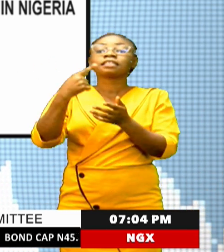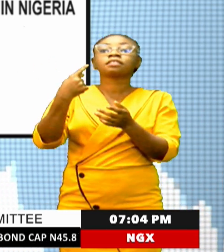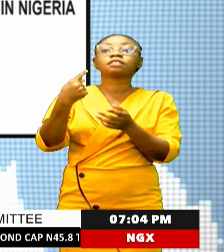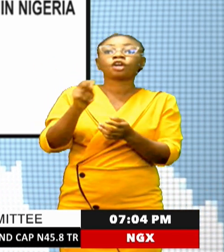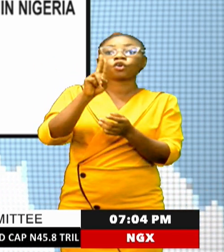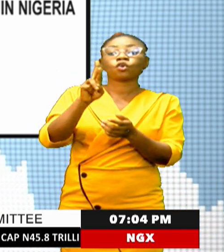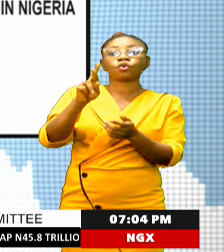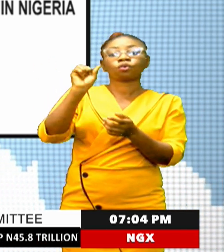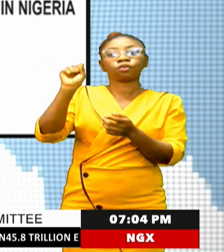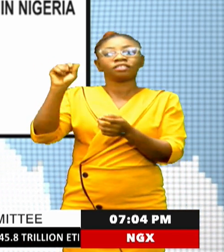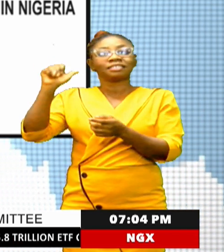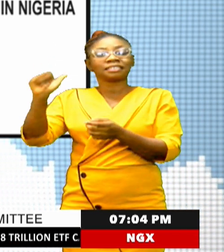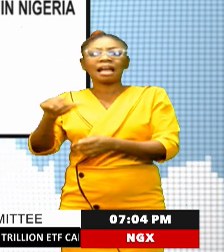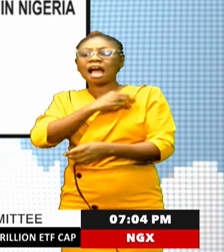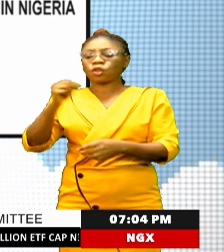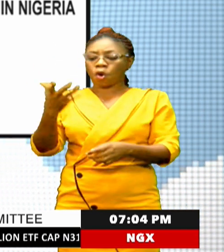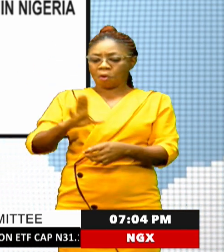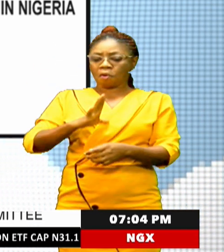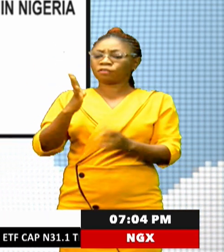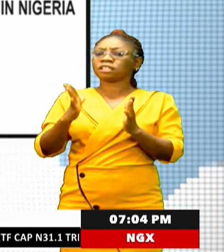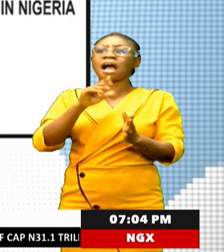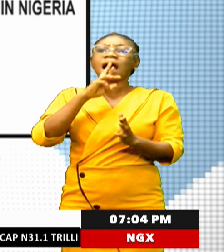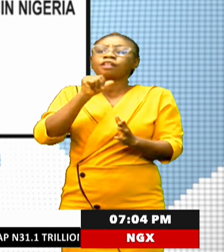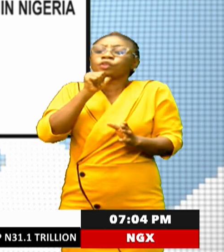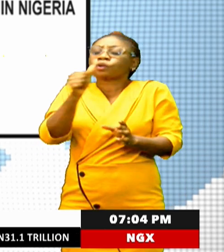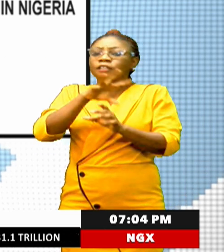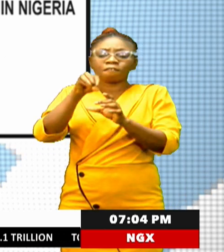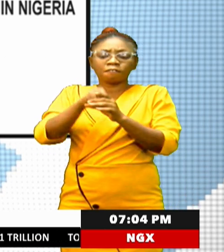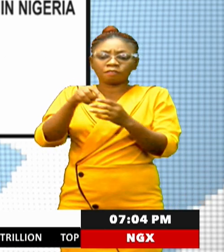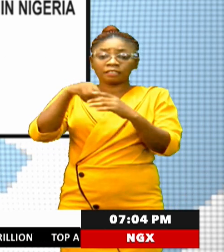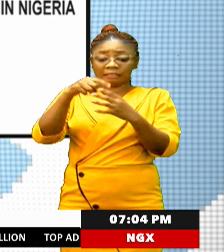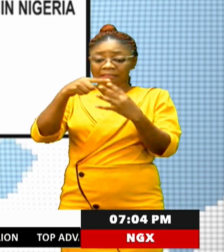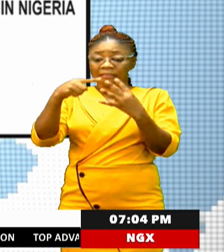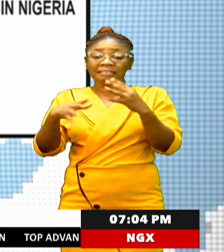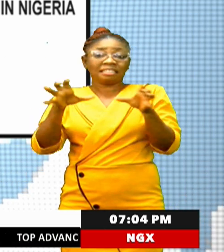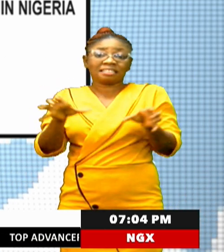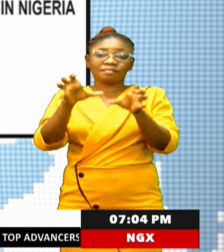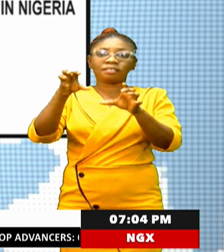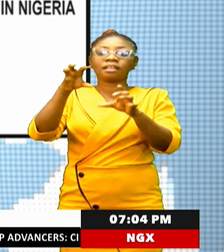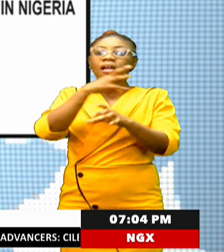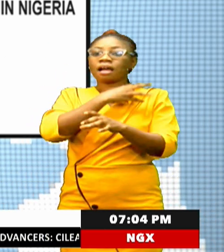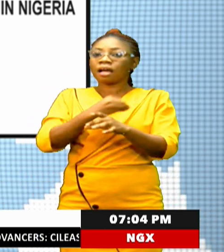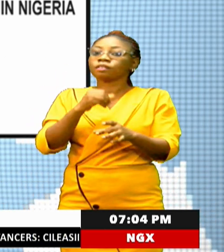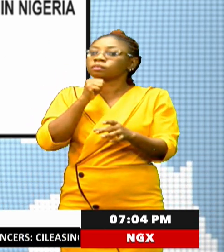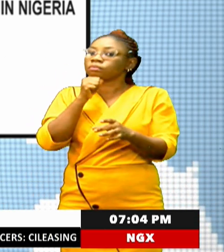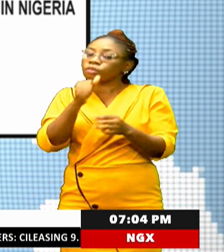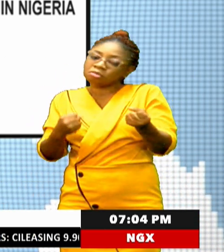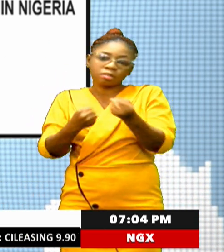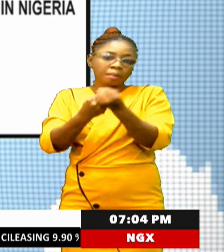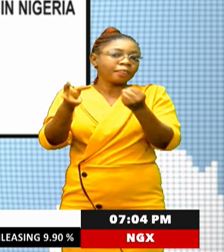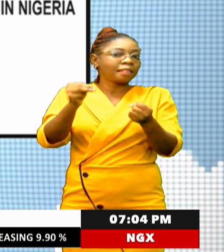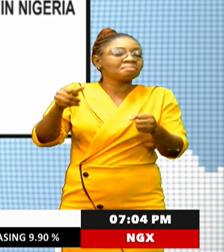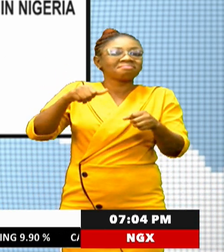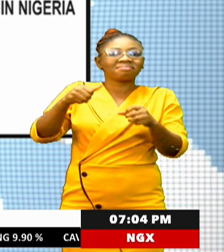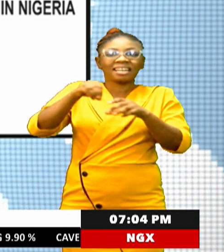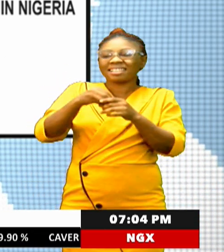well as any Russian officials, are not involved in these activities and do not coordinate them in any way. The statement